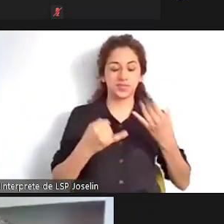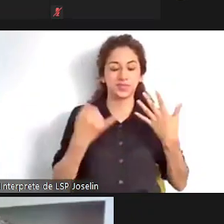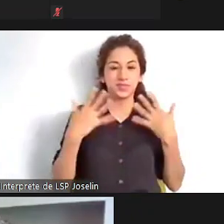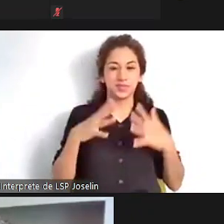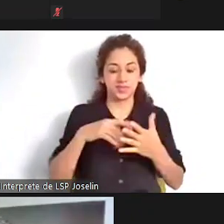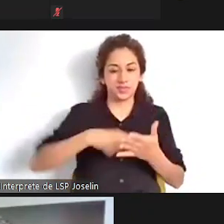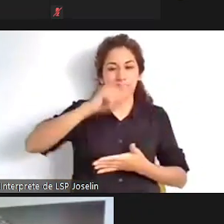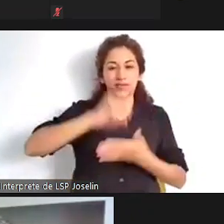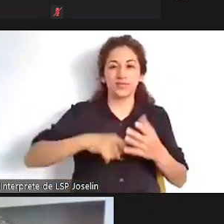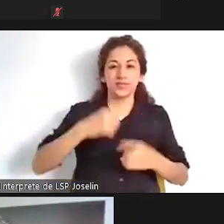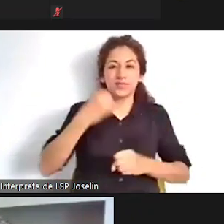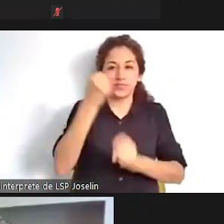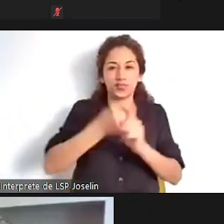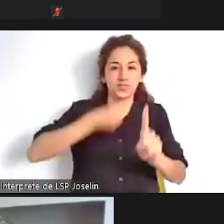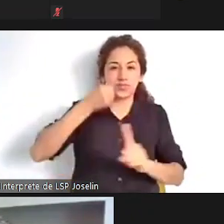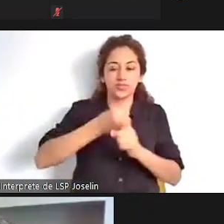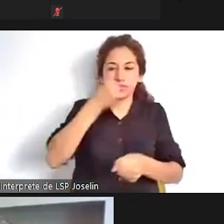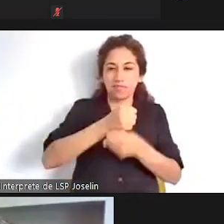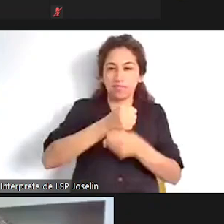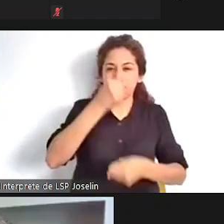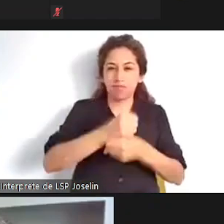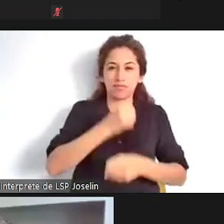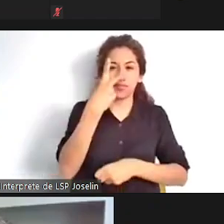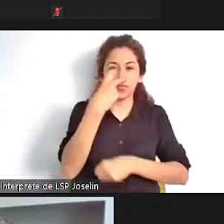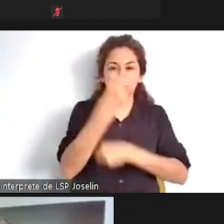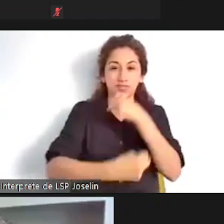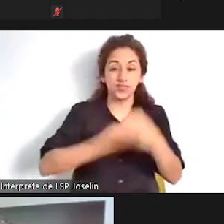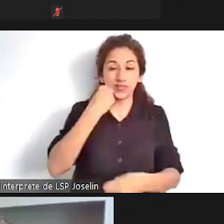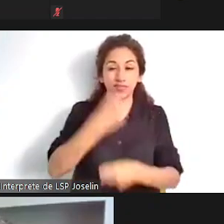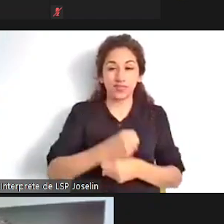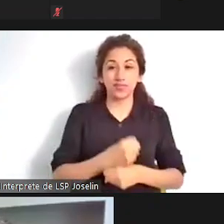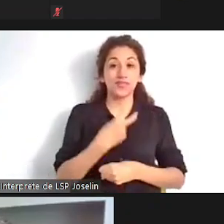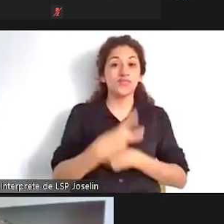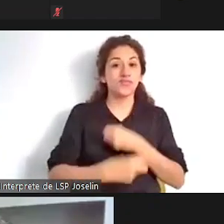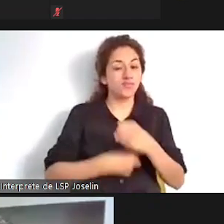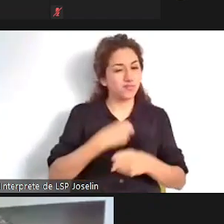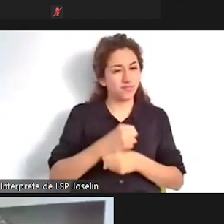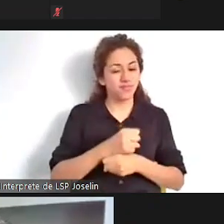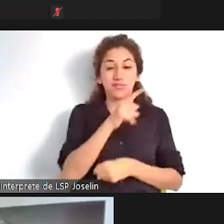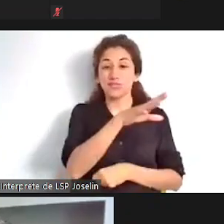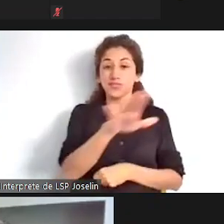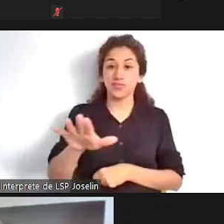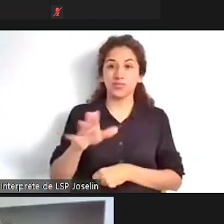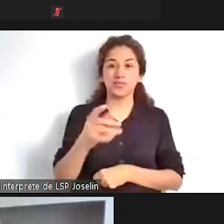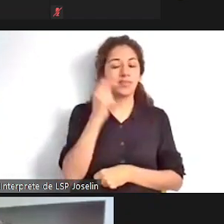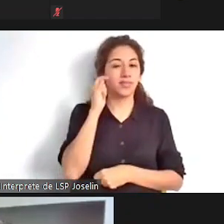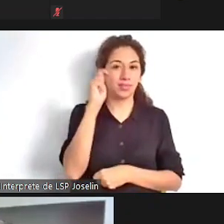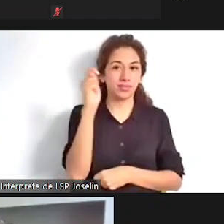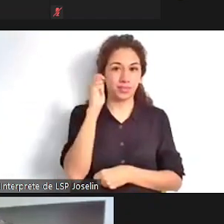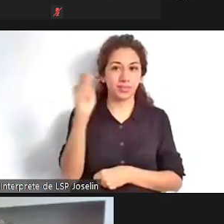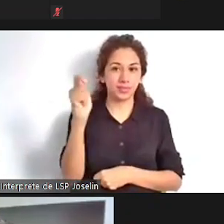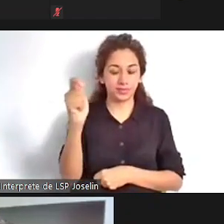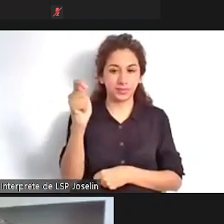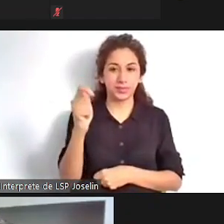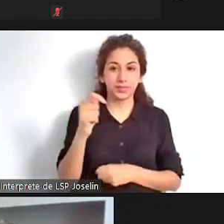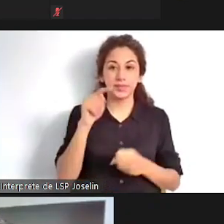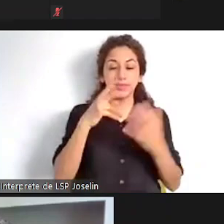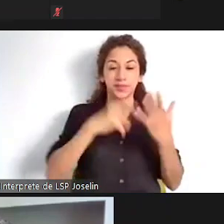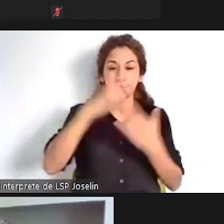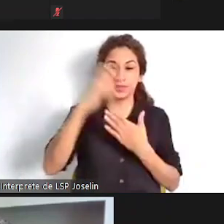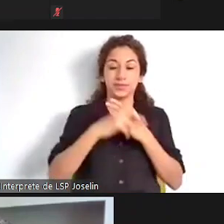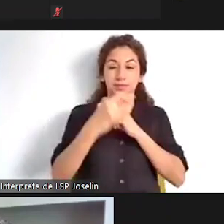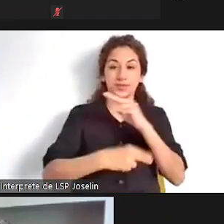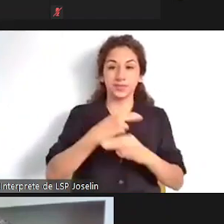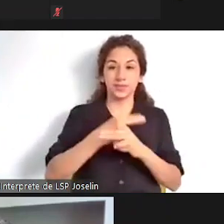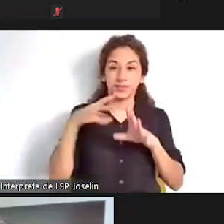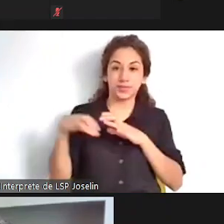finally after two years of intense labor you've been witness to that we finally